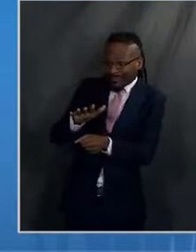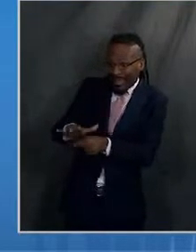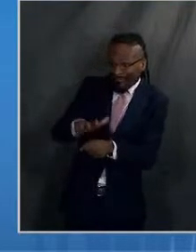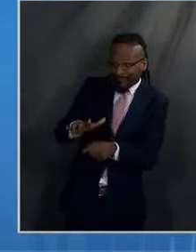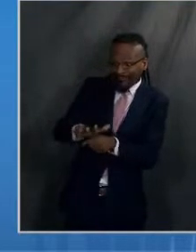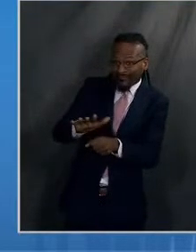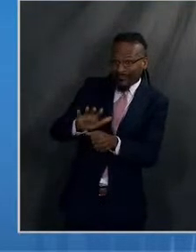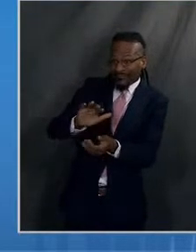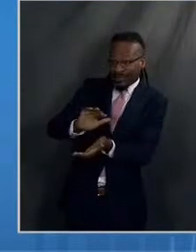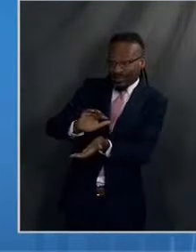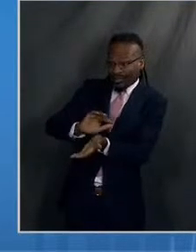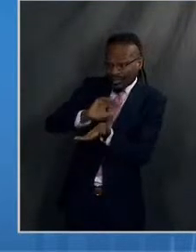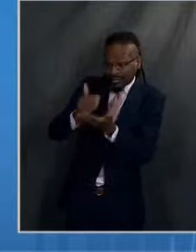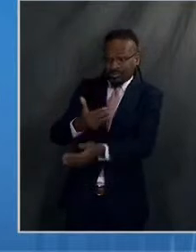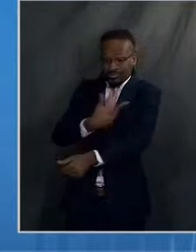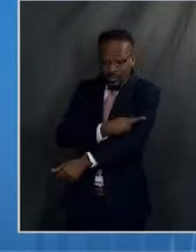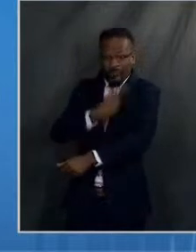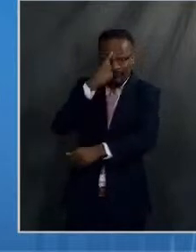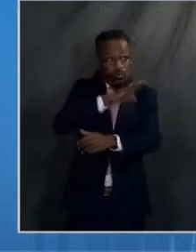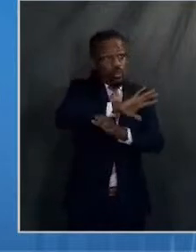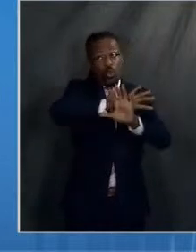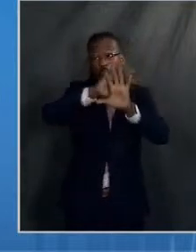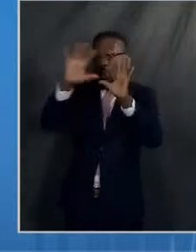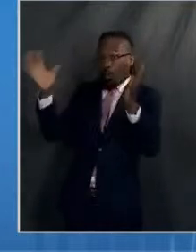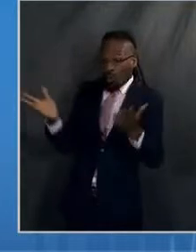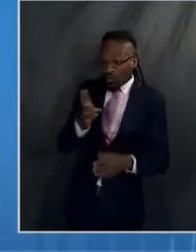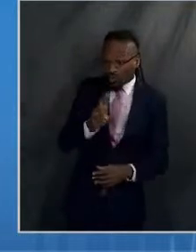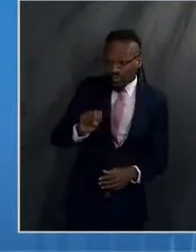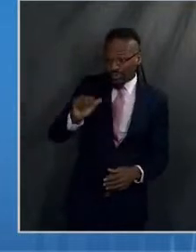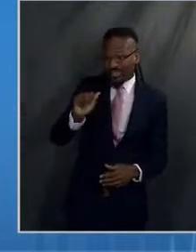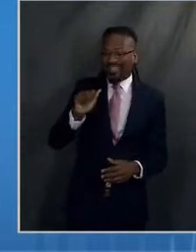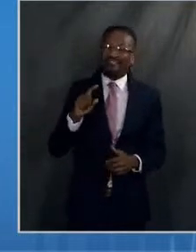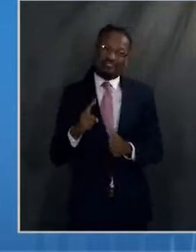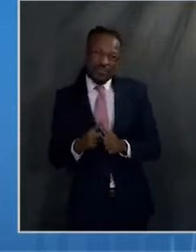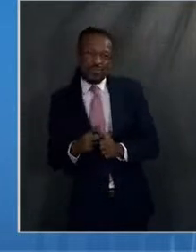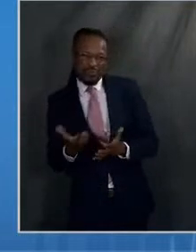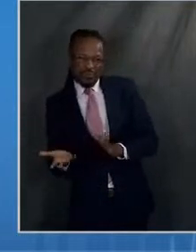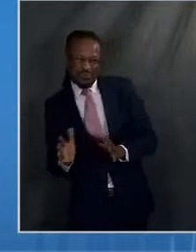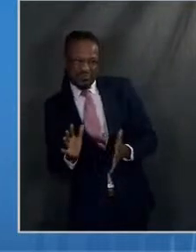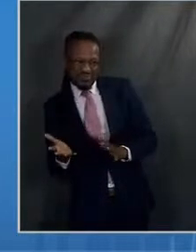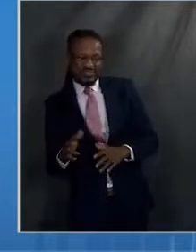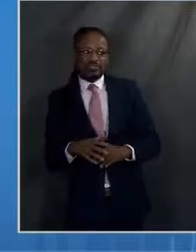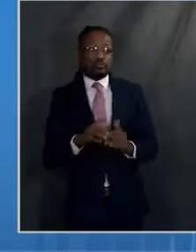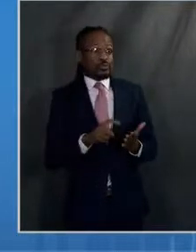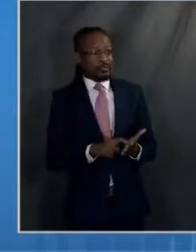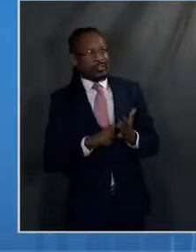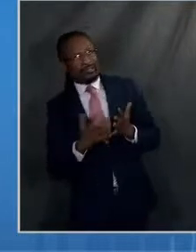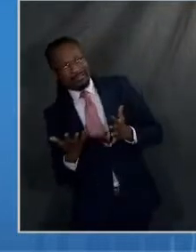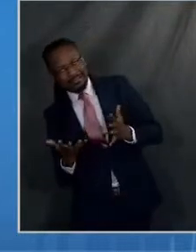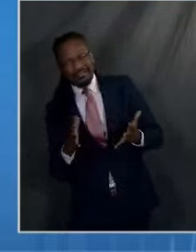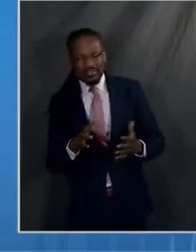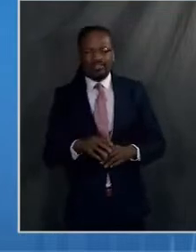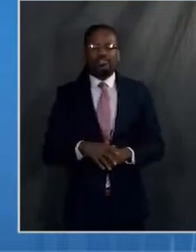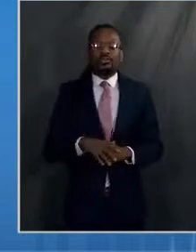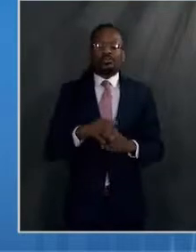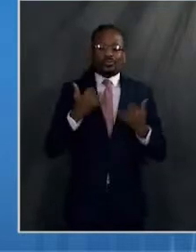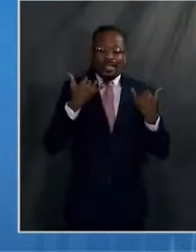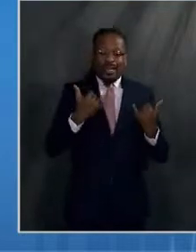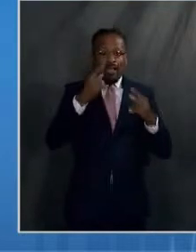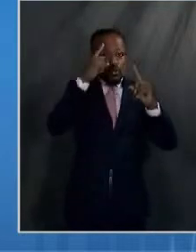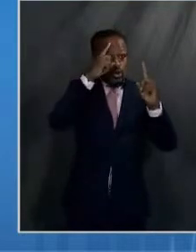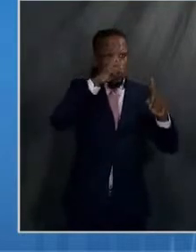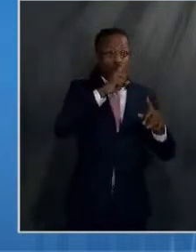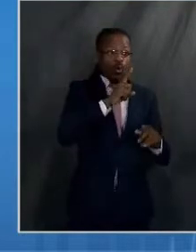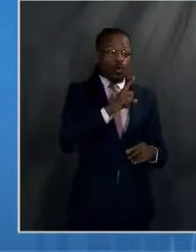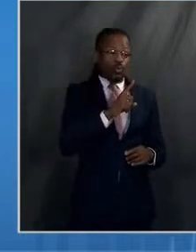country to make sure that that's possible. So I would say right now it's premature to think about those requirements. Our goal right now is to vaccinate